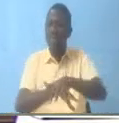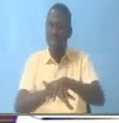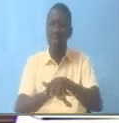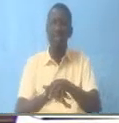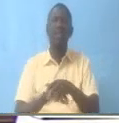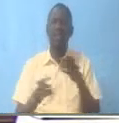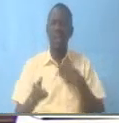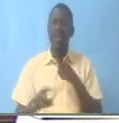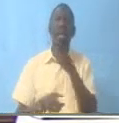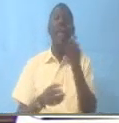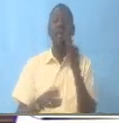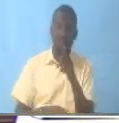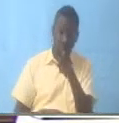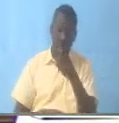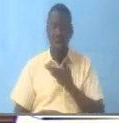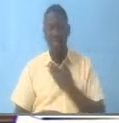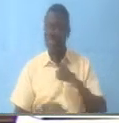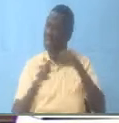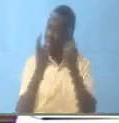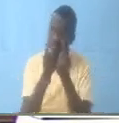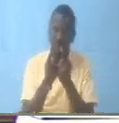topic.